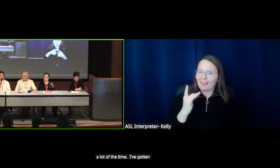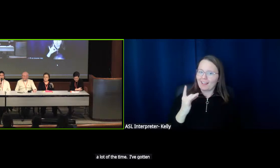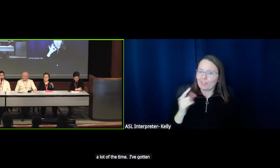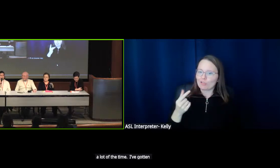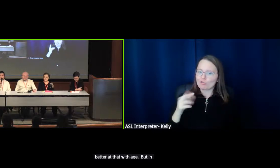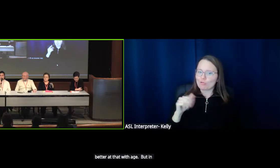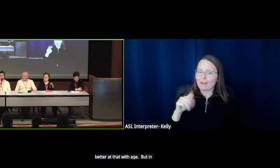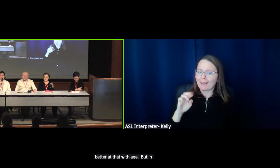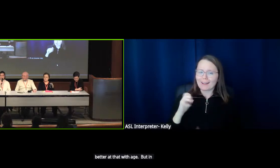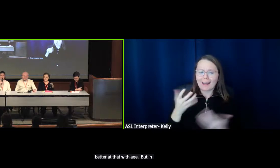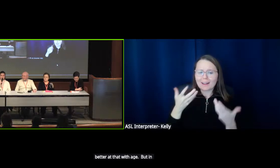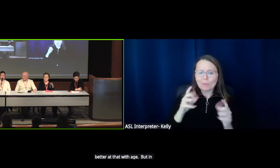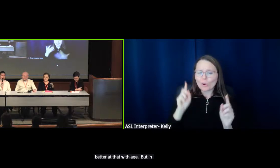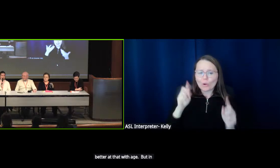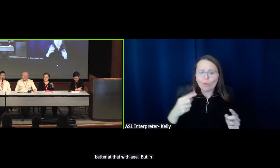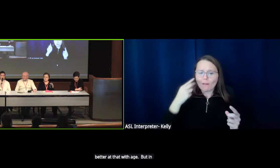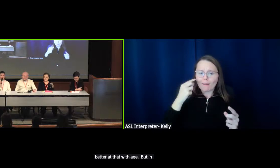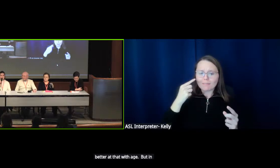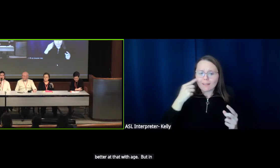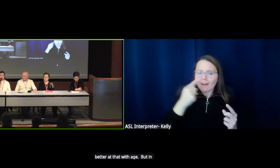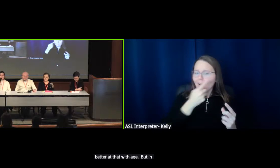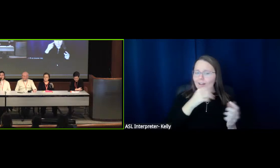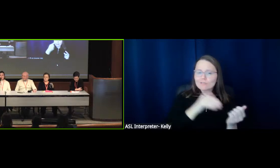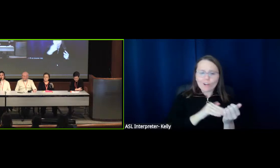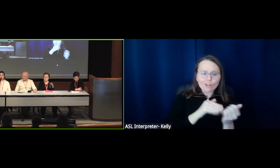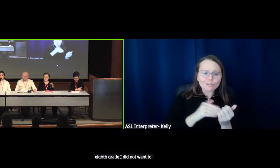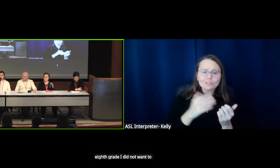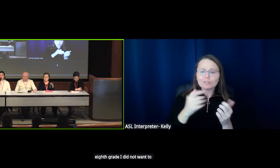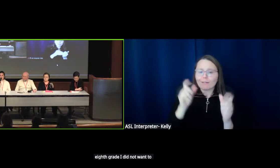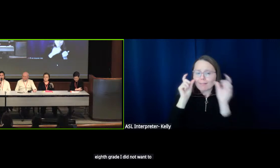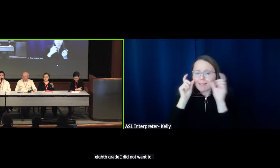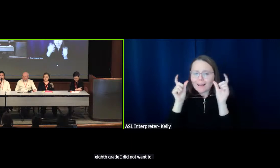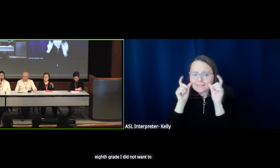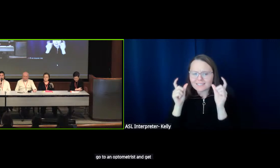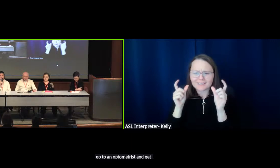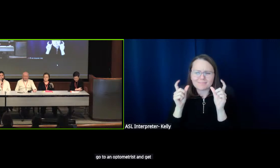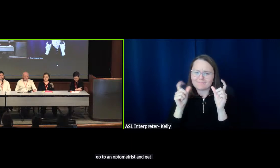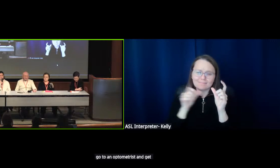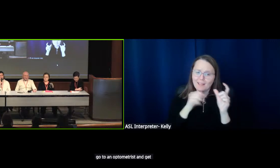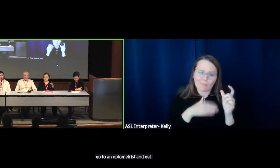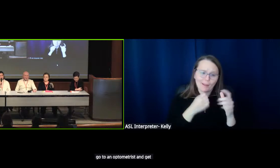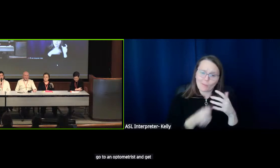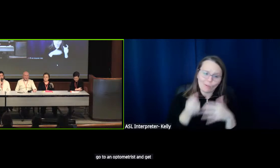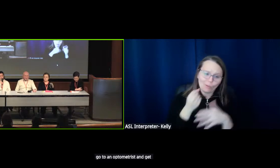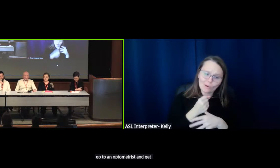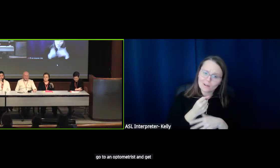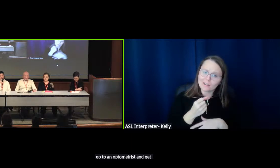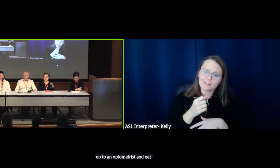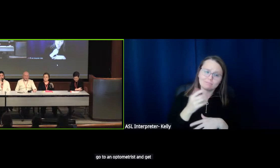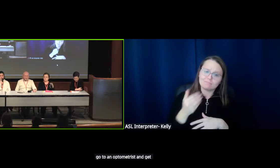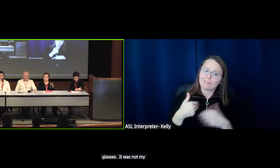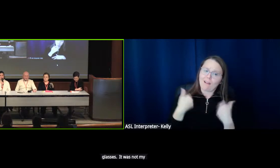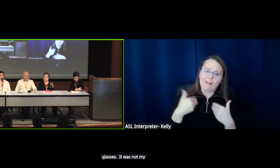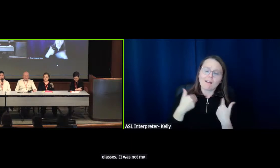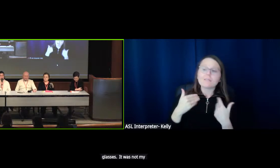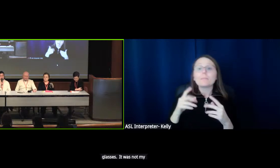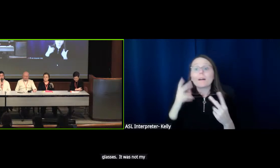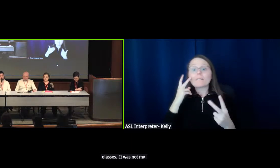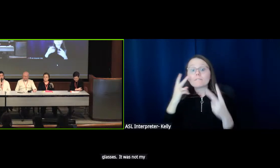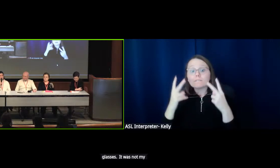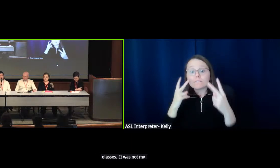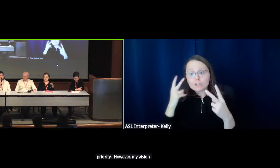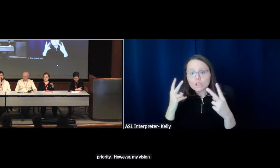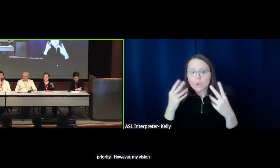to go to an optometrist and get glasses. It was not my priority. However, my vision definitely